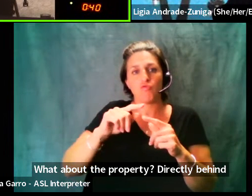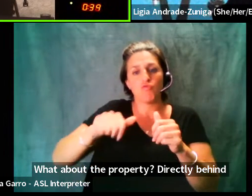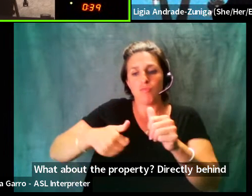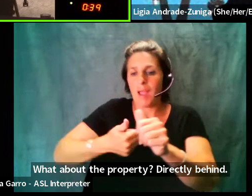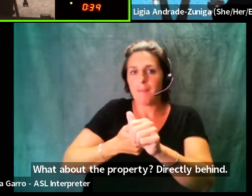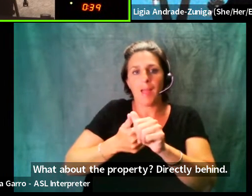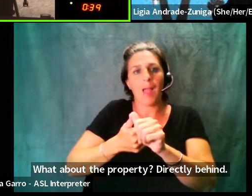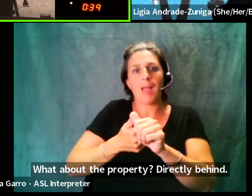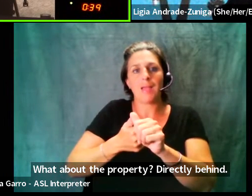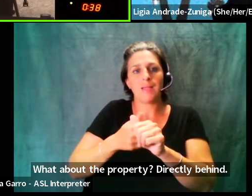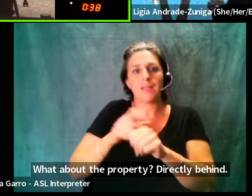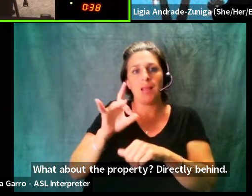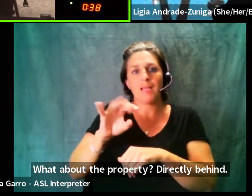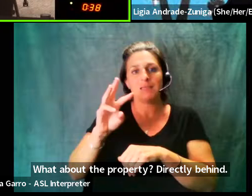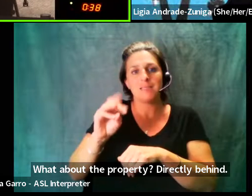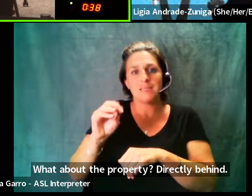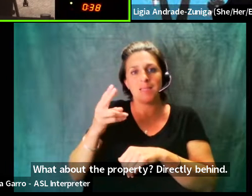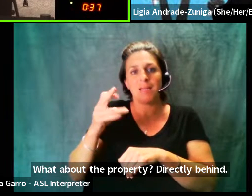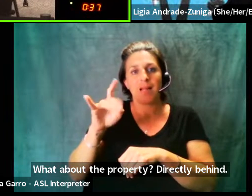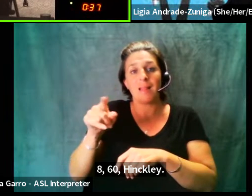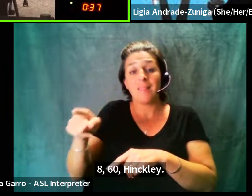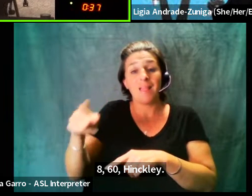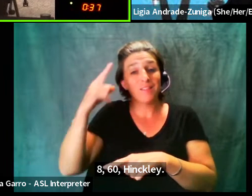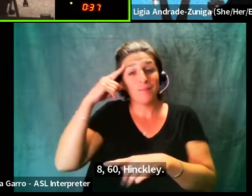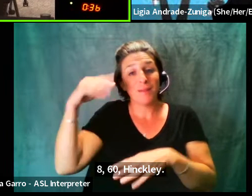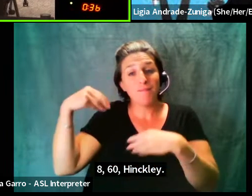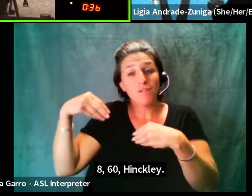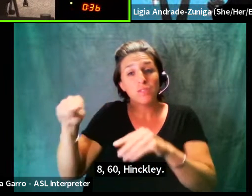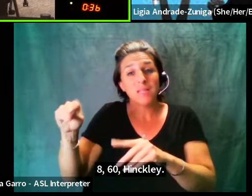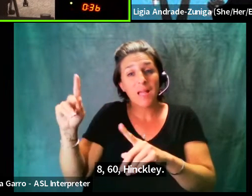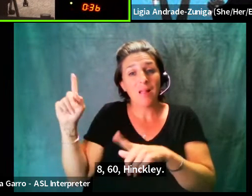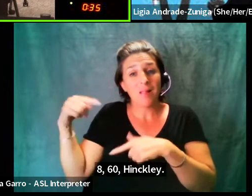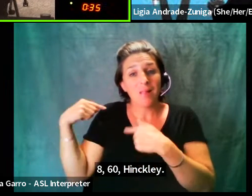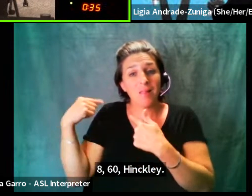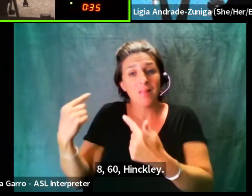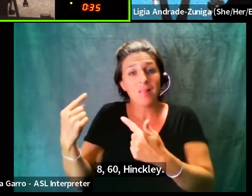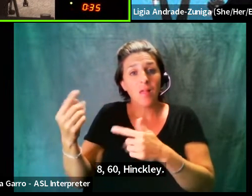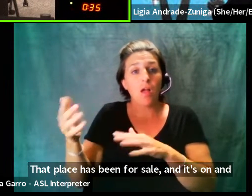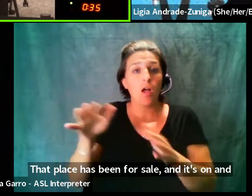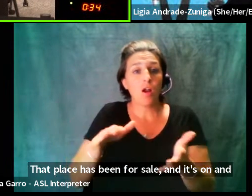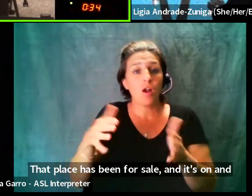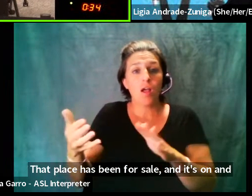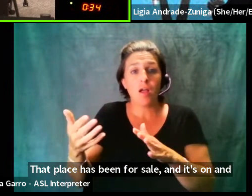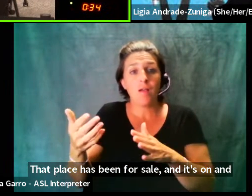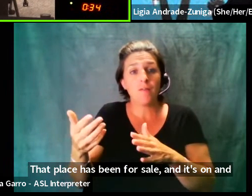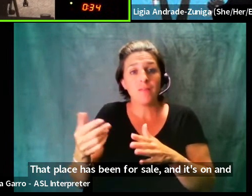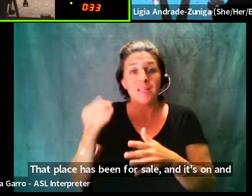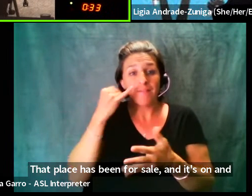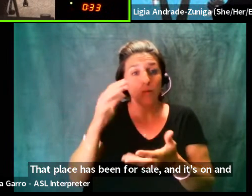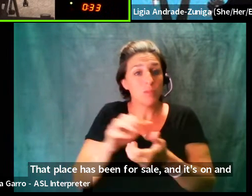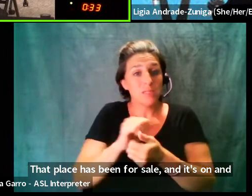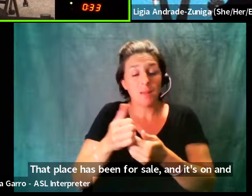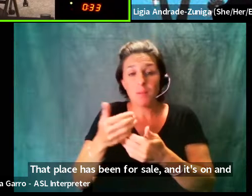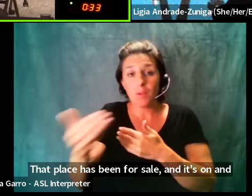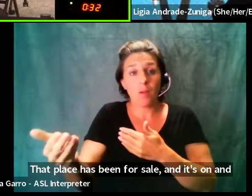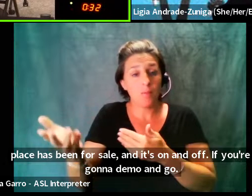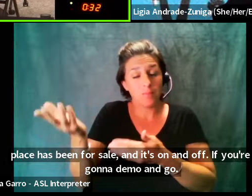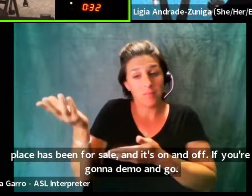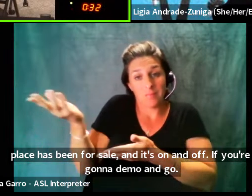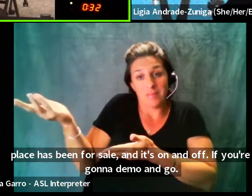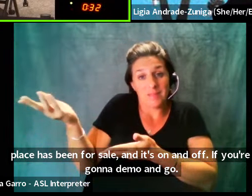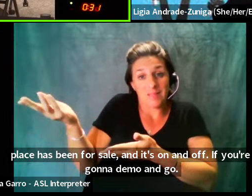860 Hinckley? That place has been for sale and it's on and off. If you're going to demo and go, that's